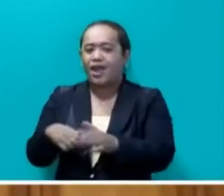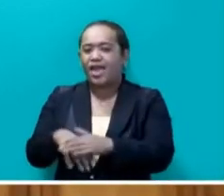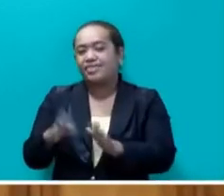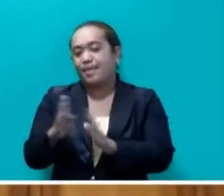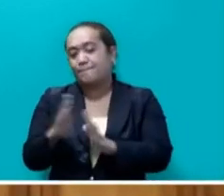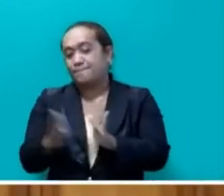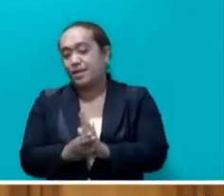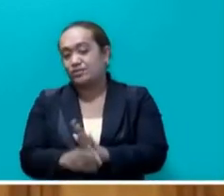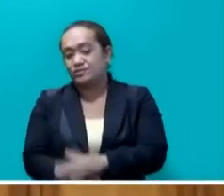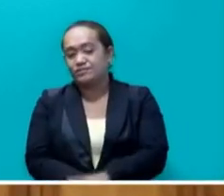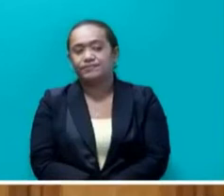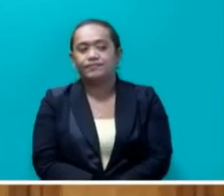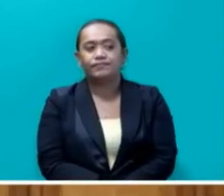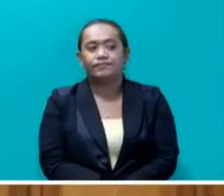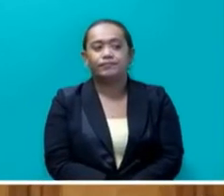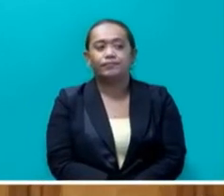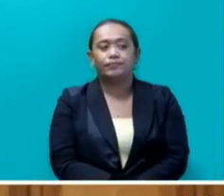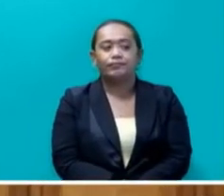and the